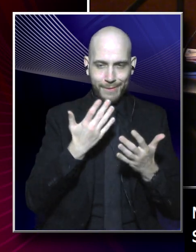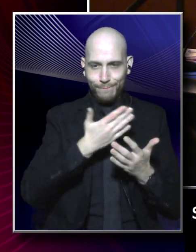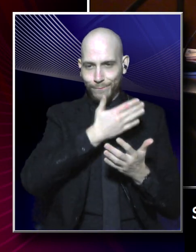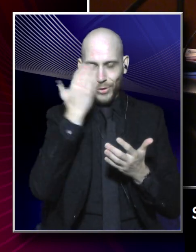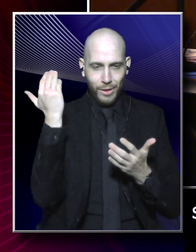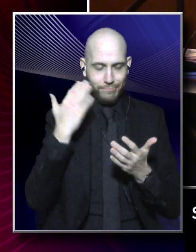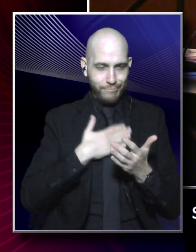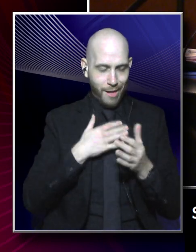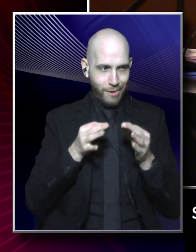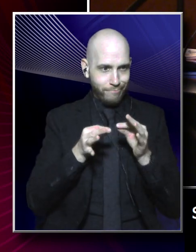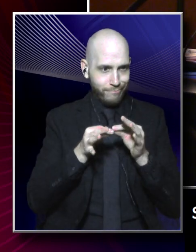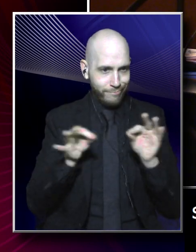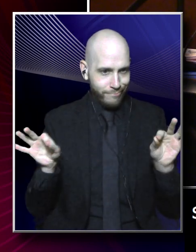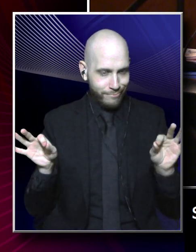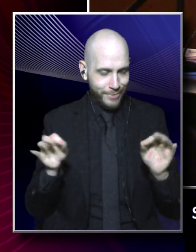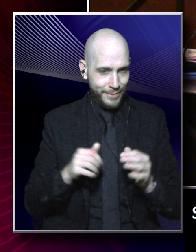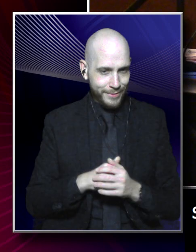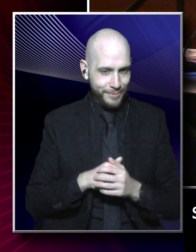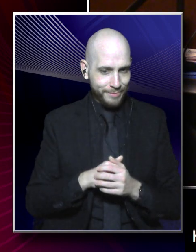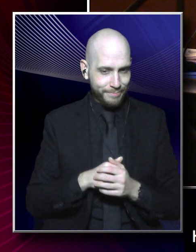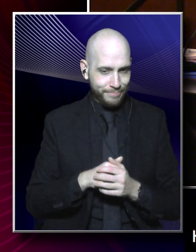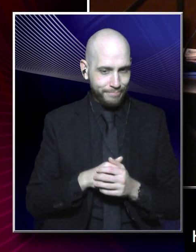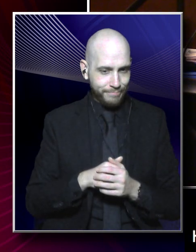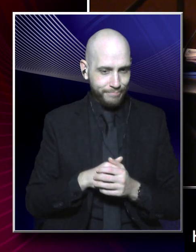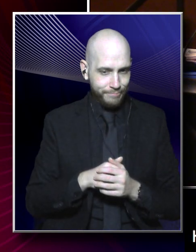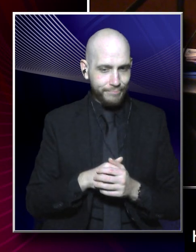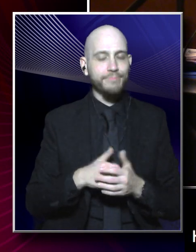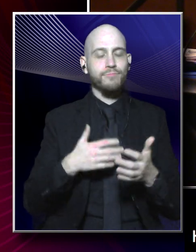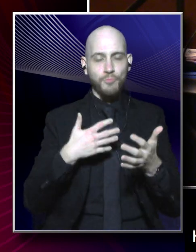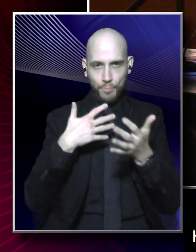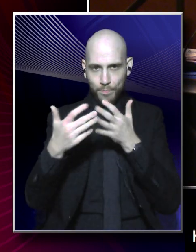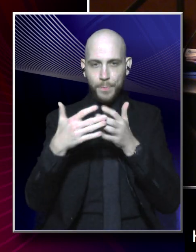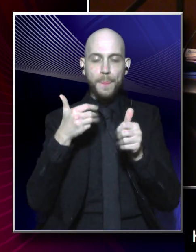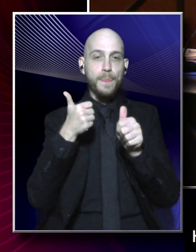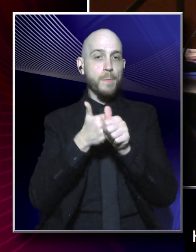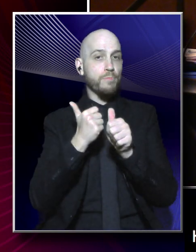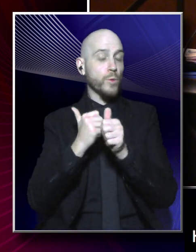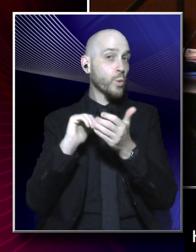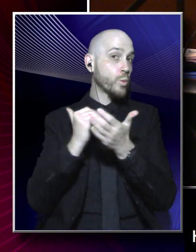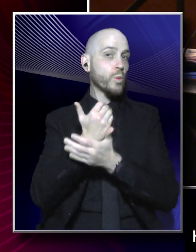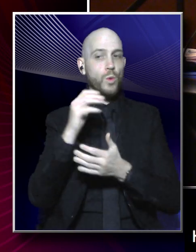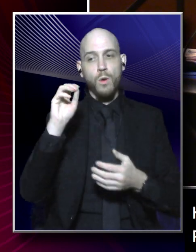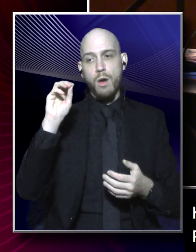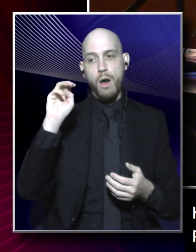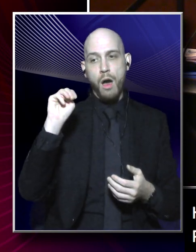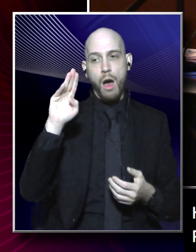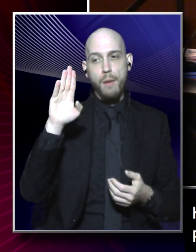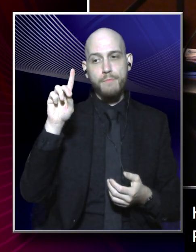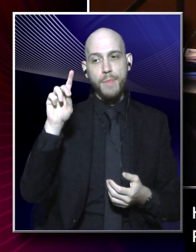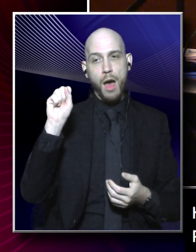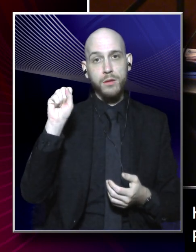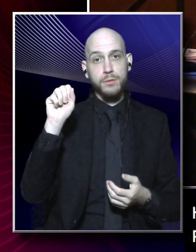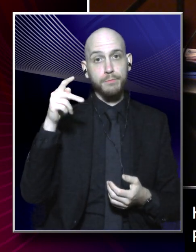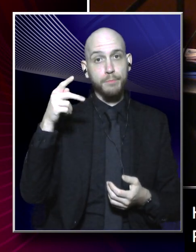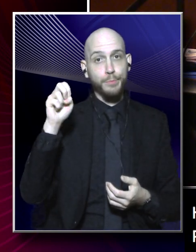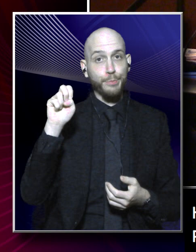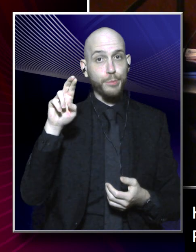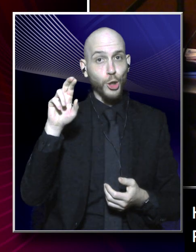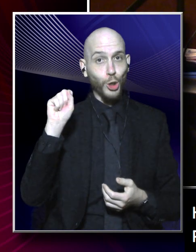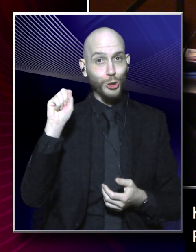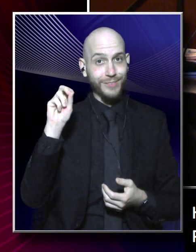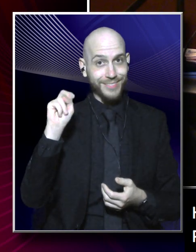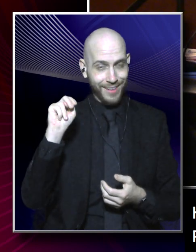me. Well, as our new Ombudsperson, if you remember, a year and a